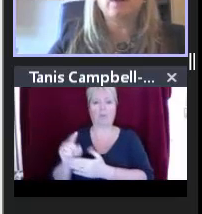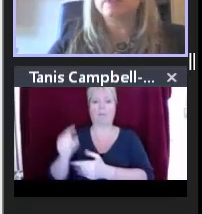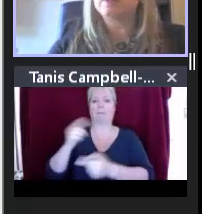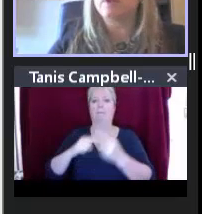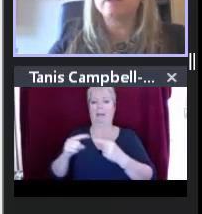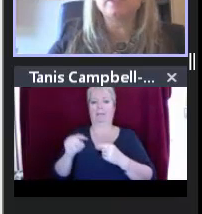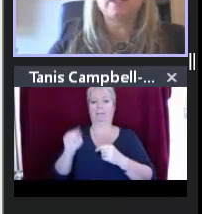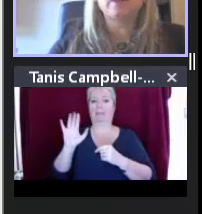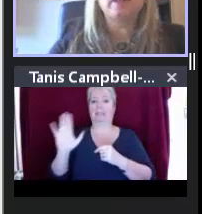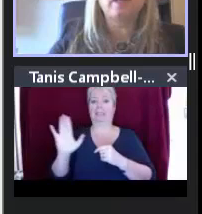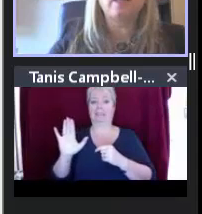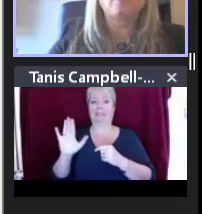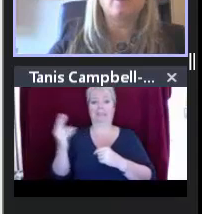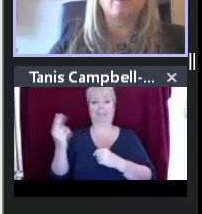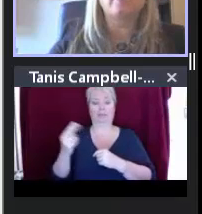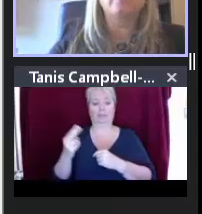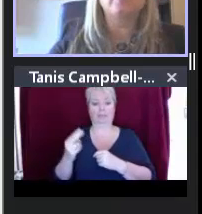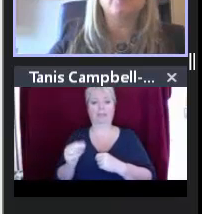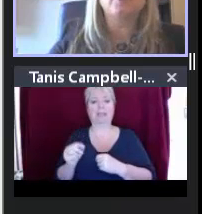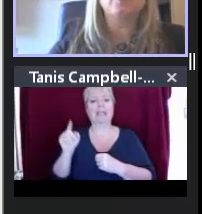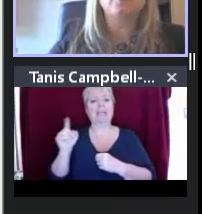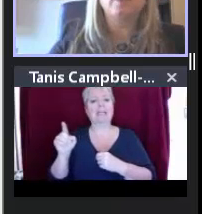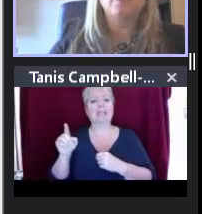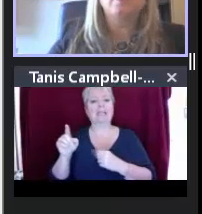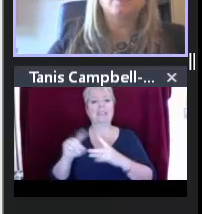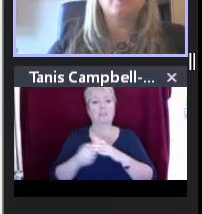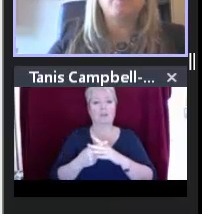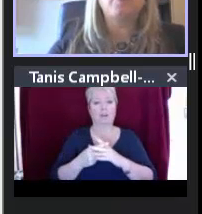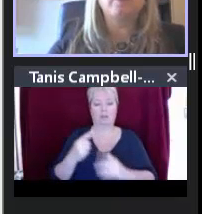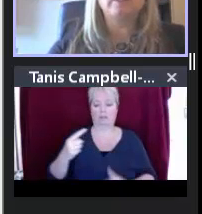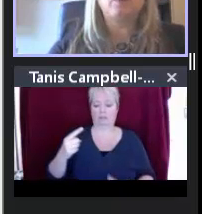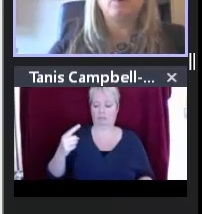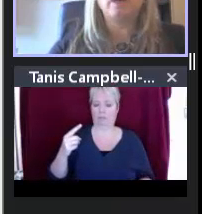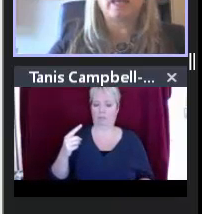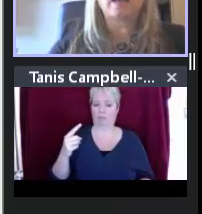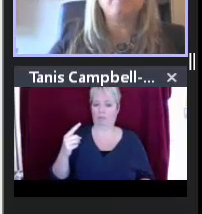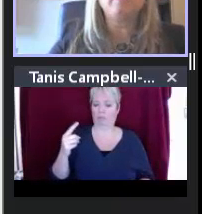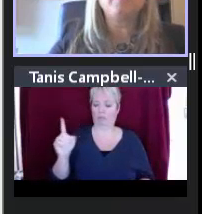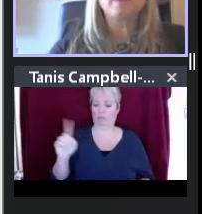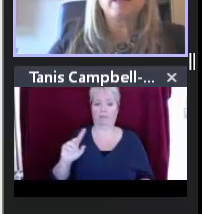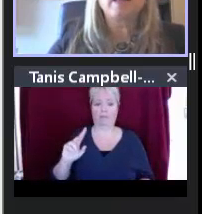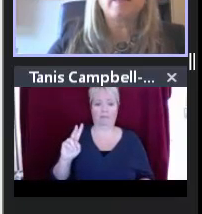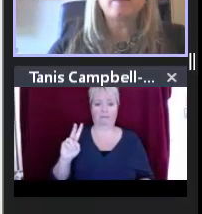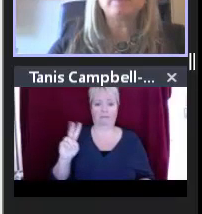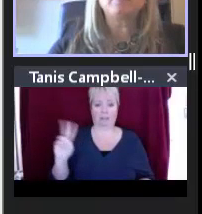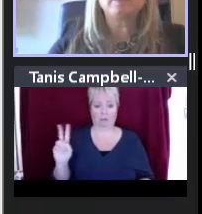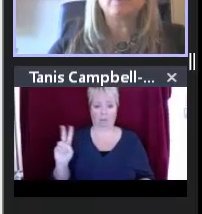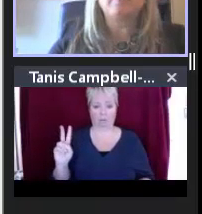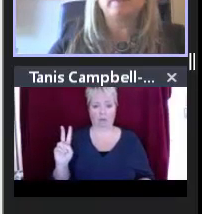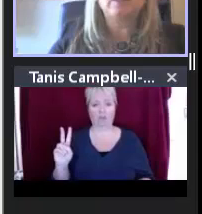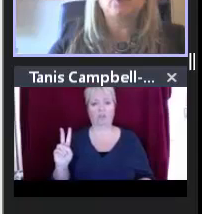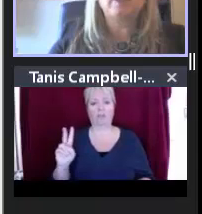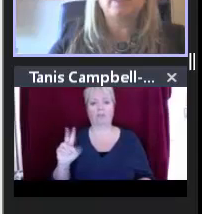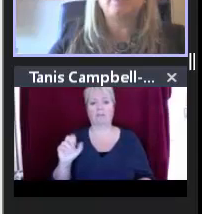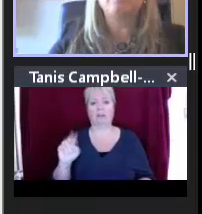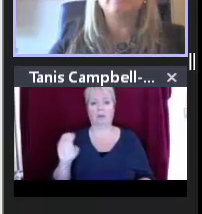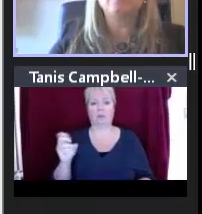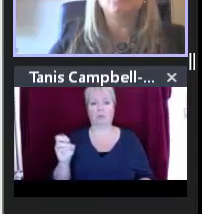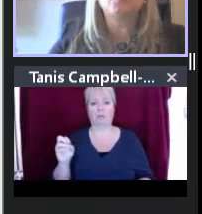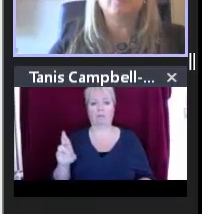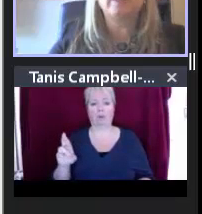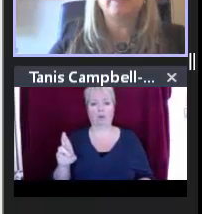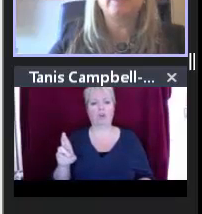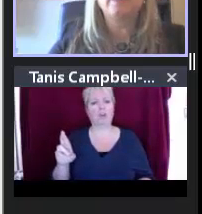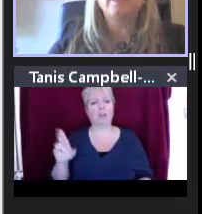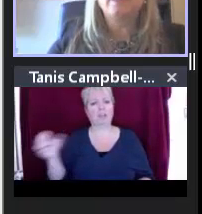He started out as a volunteer and then he got hired into a computer support lab. And that was a really good position. He